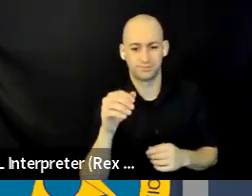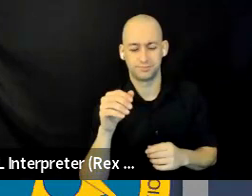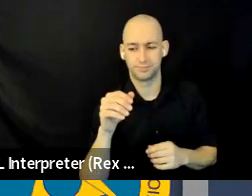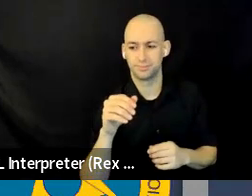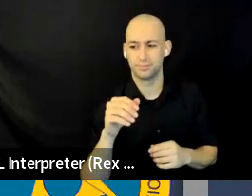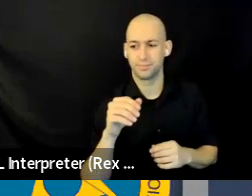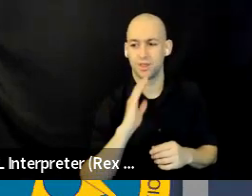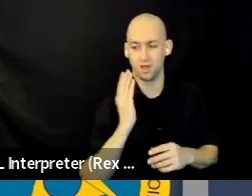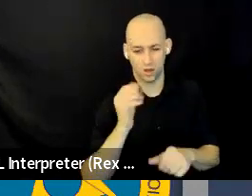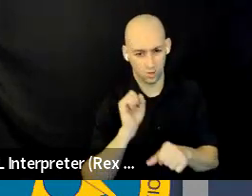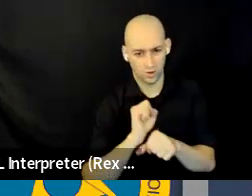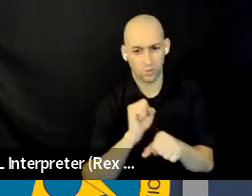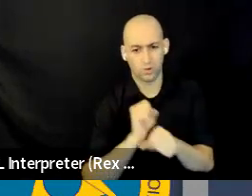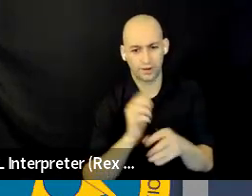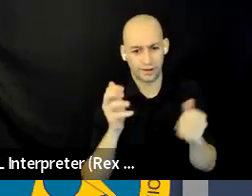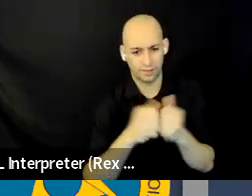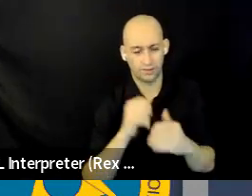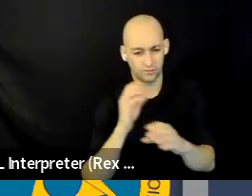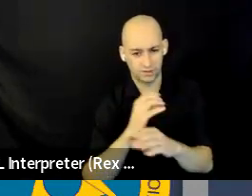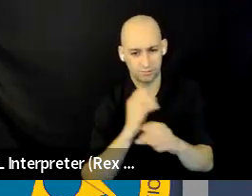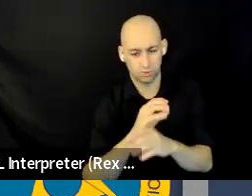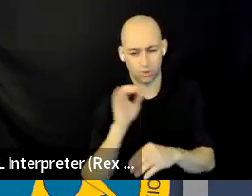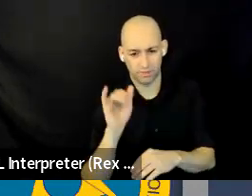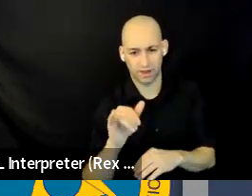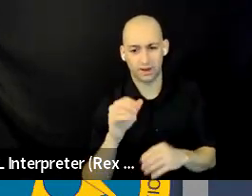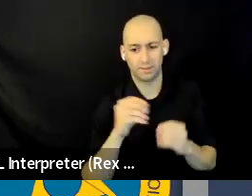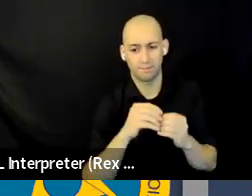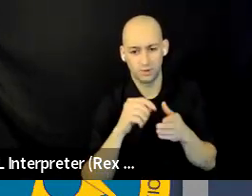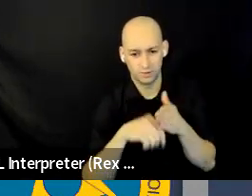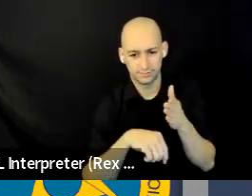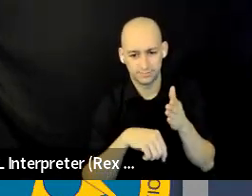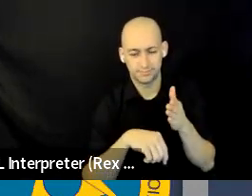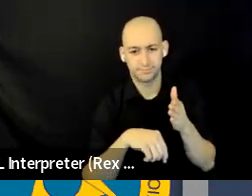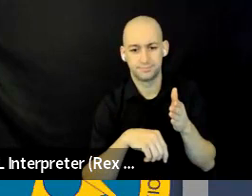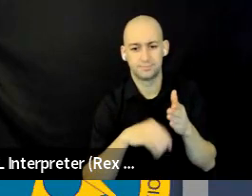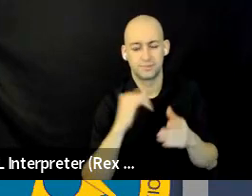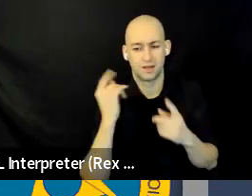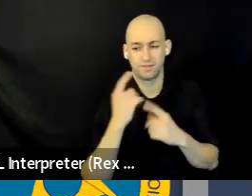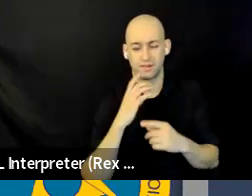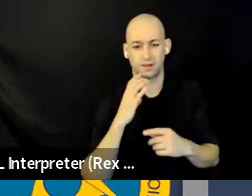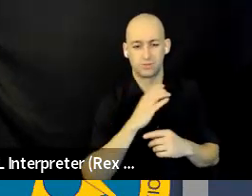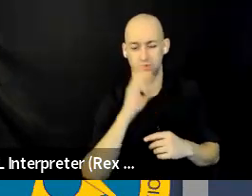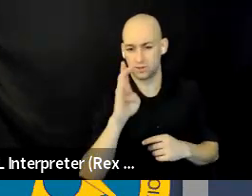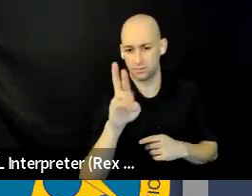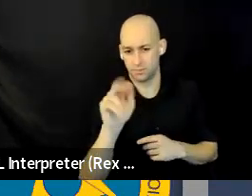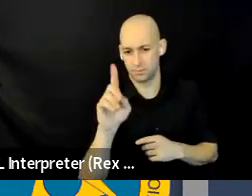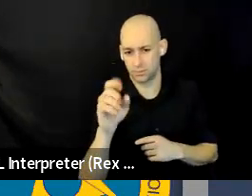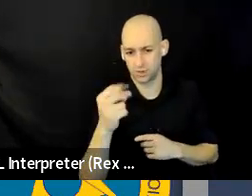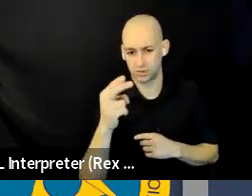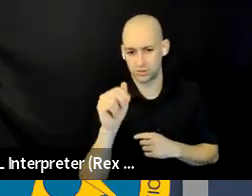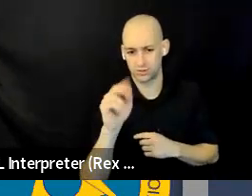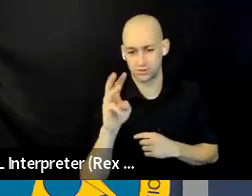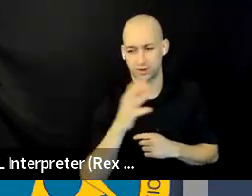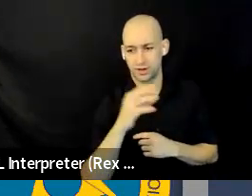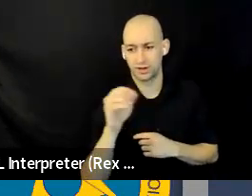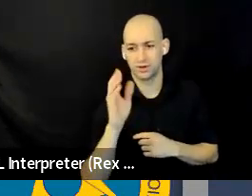We can work together to explore that in more depth. I think Commissioner Bradshaw and yourself, Commissioner Lugo,